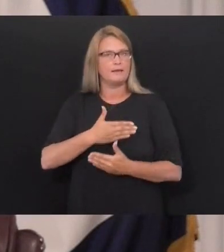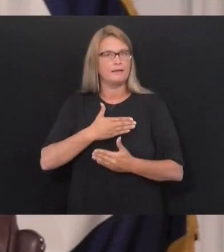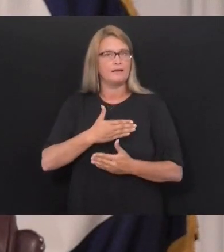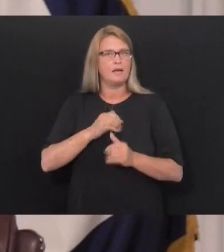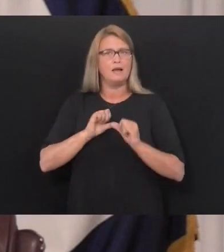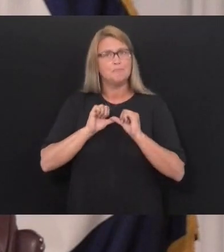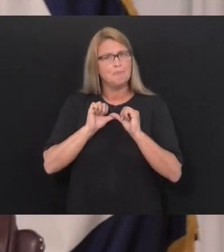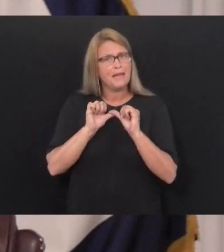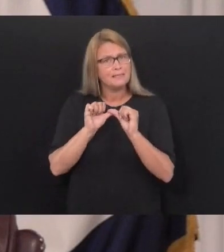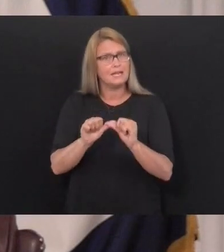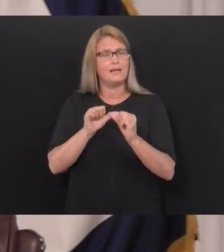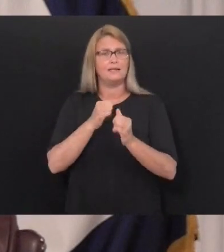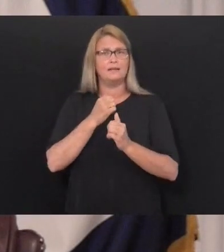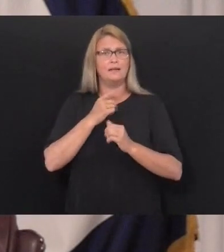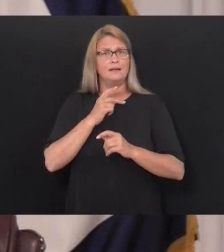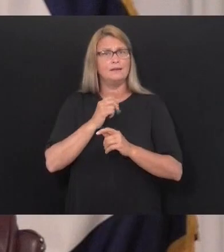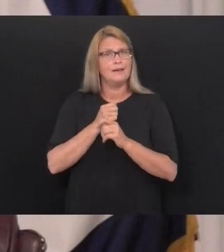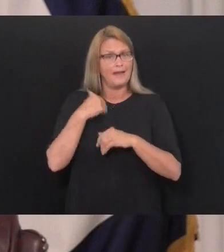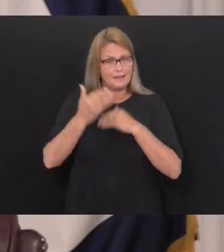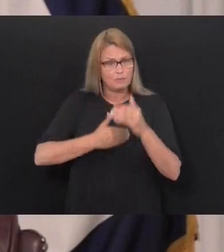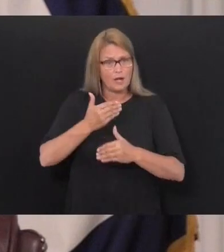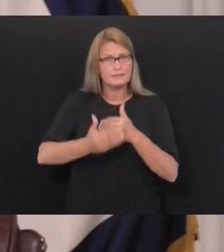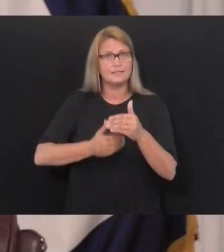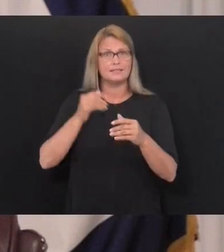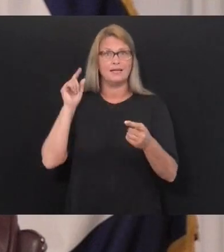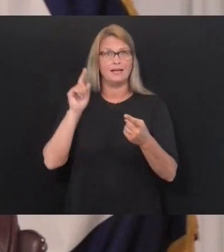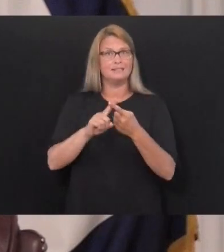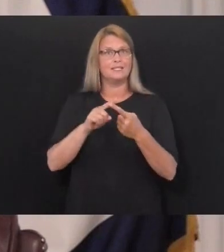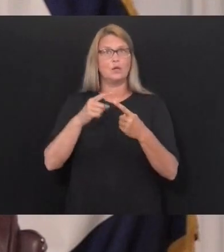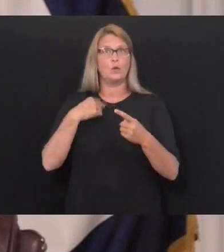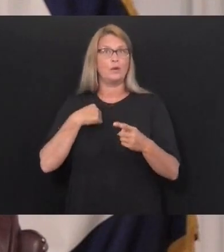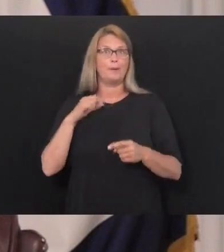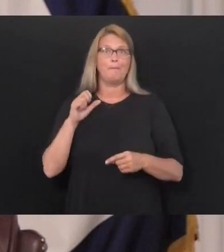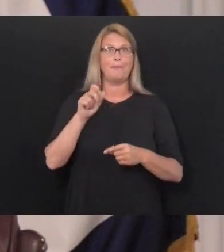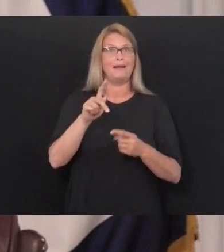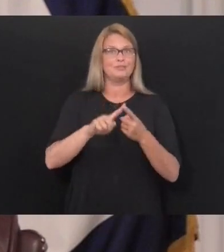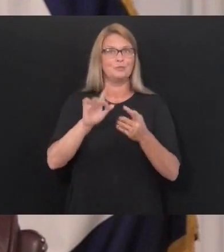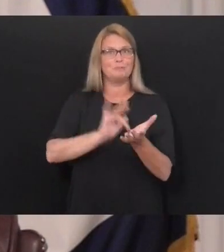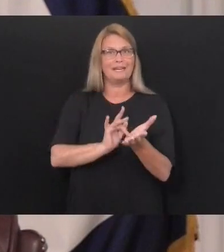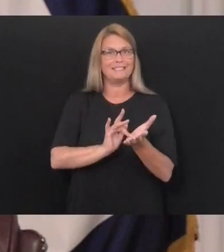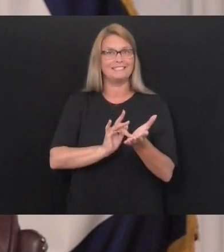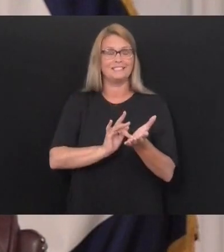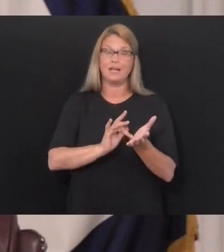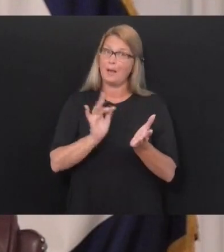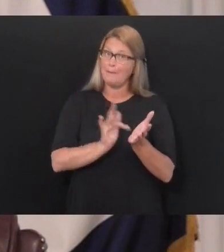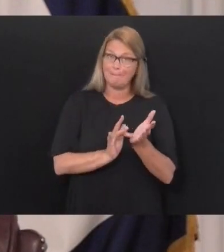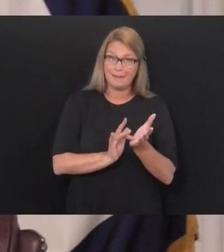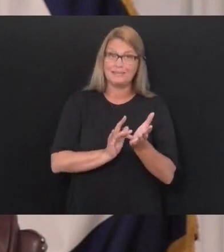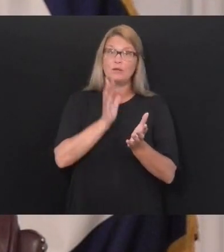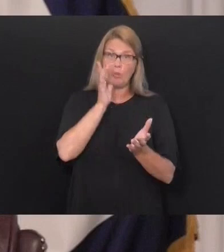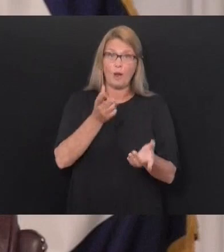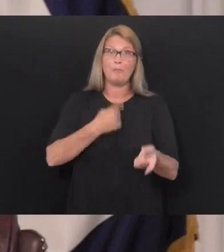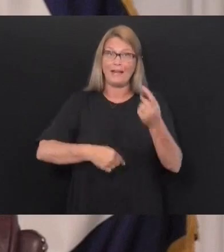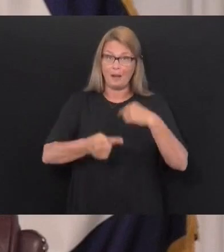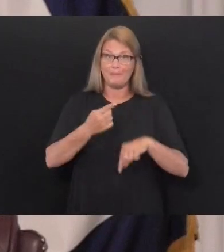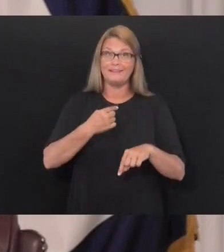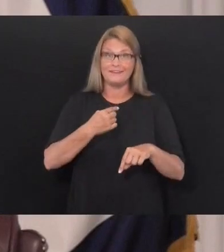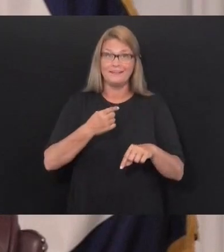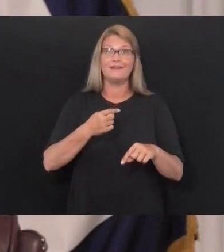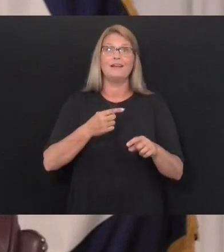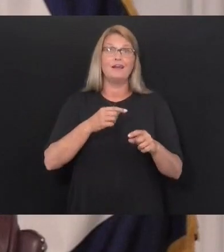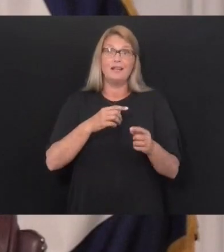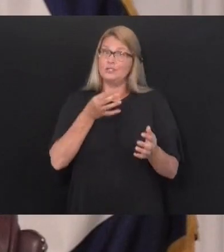tonight and through the weekend. So I'm wondering if you might expecting maybe to have a decision on closing things down again by